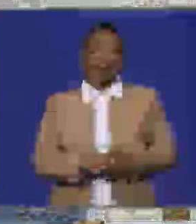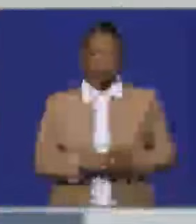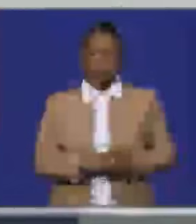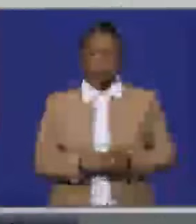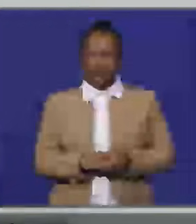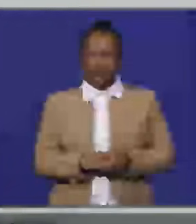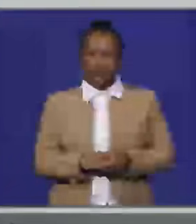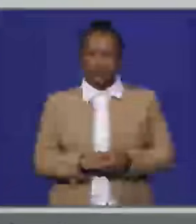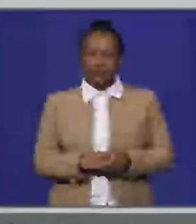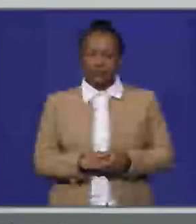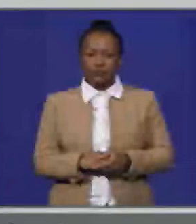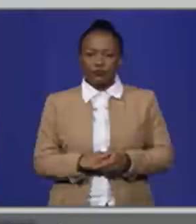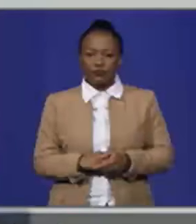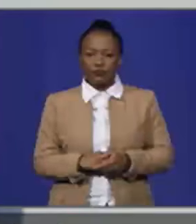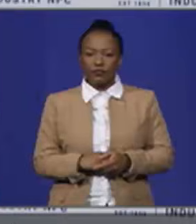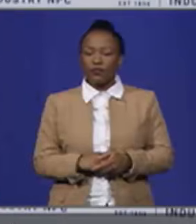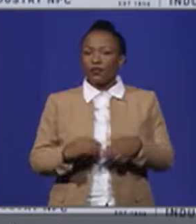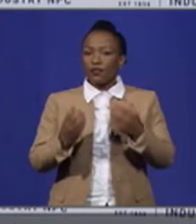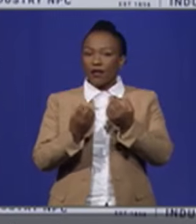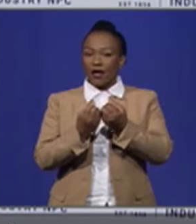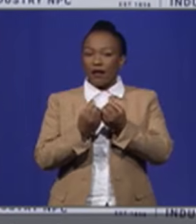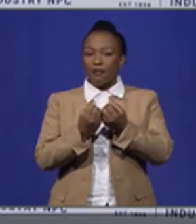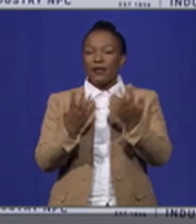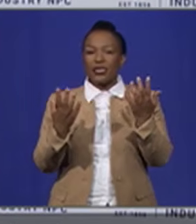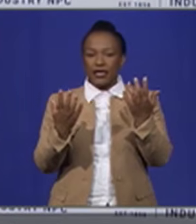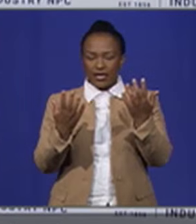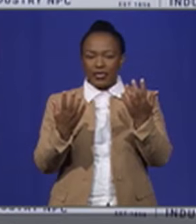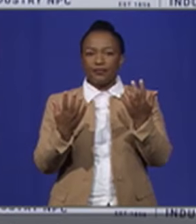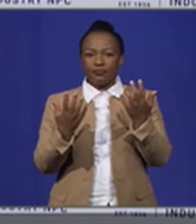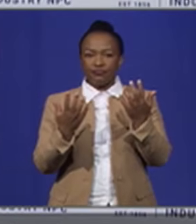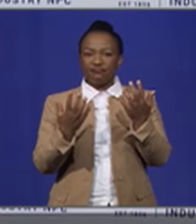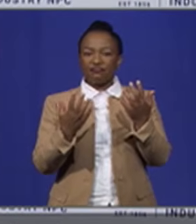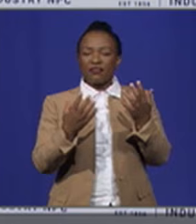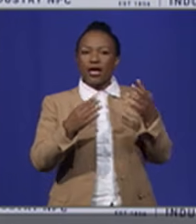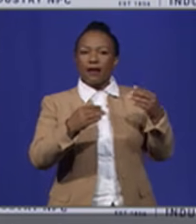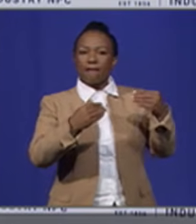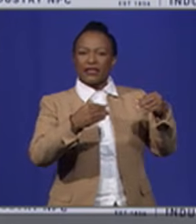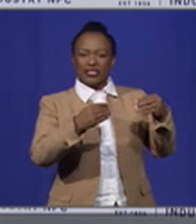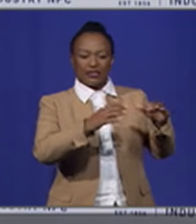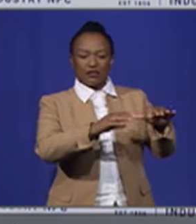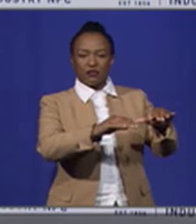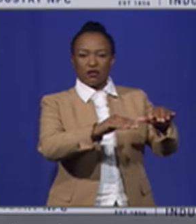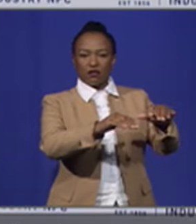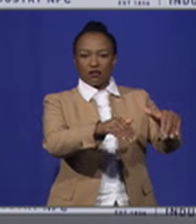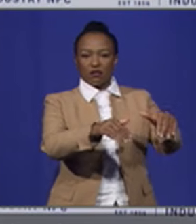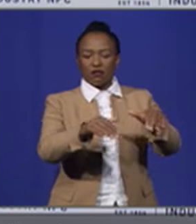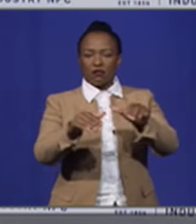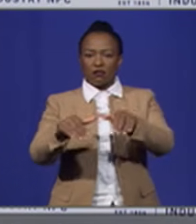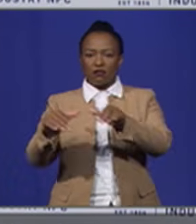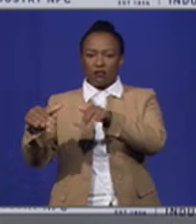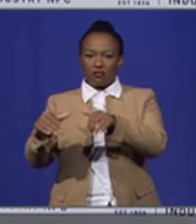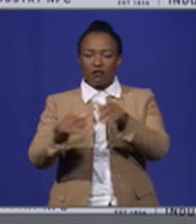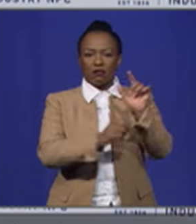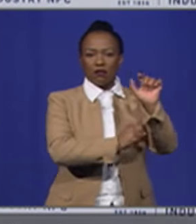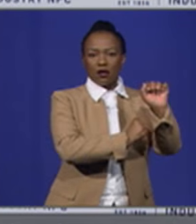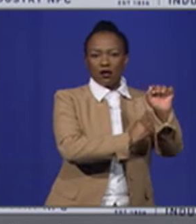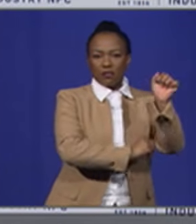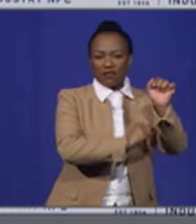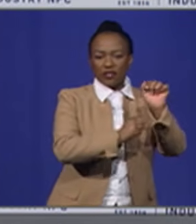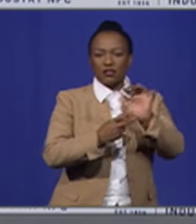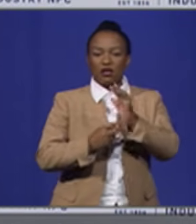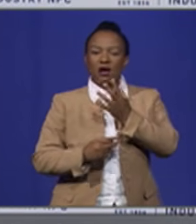Multiple sectors that are actually being affected, starting with manufacturing sector, food and beverages, the